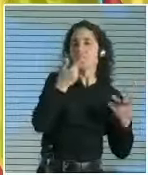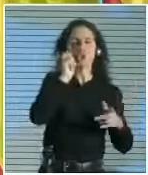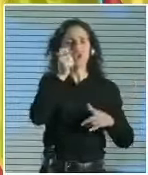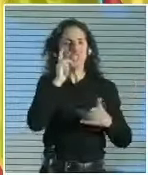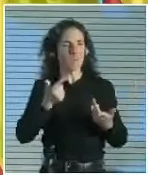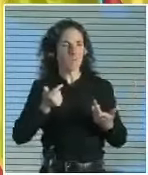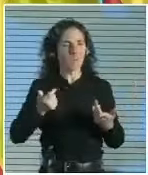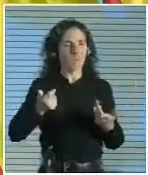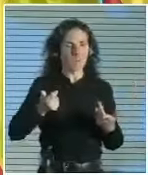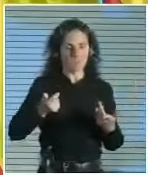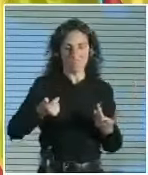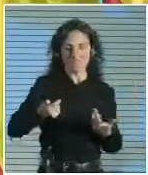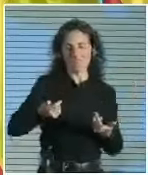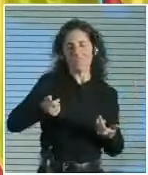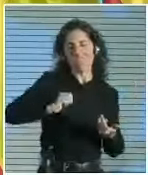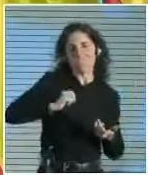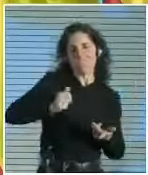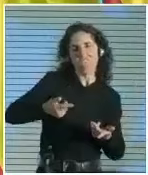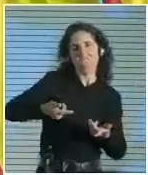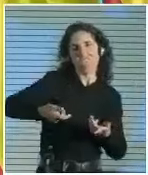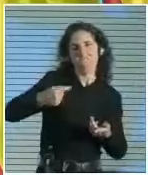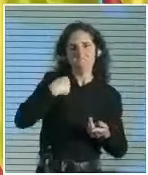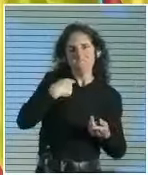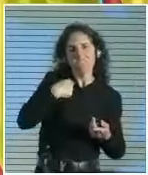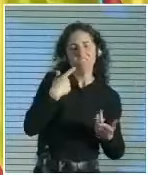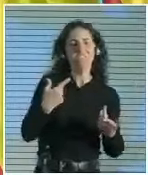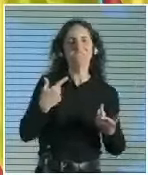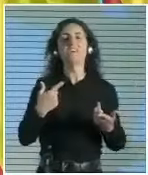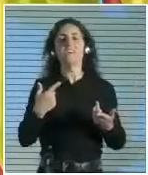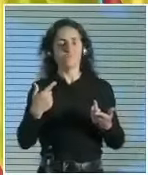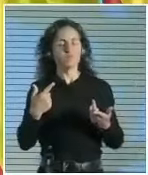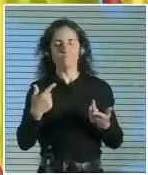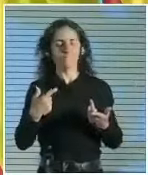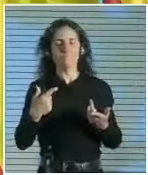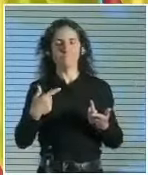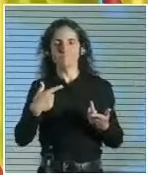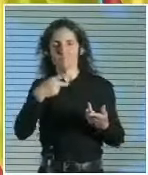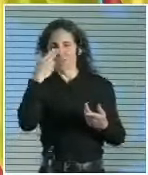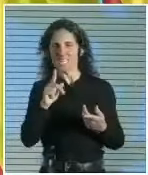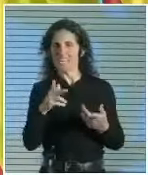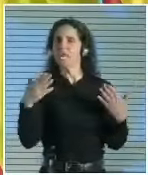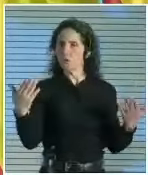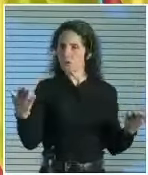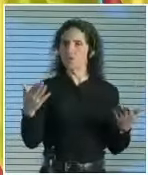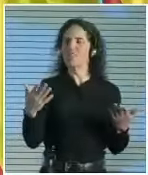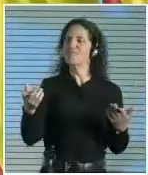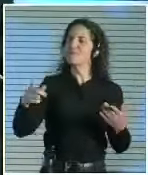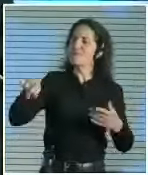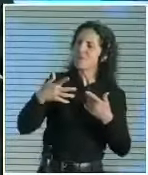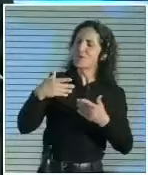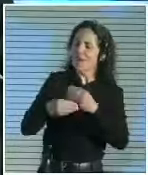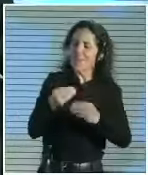a privilege to be here among such esteemed destinations and stakeholders from around the world. It's really